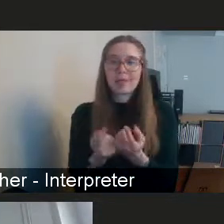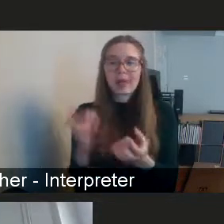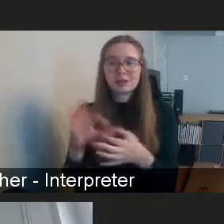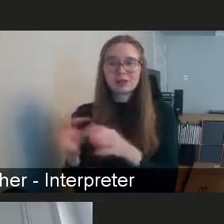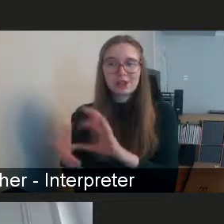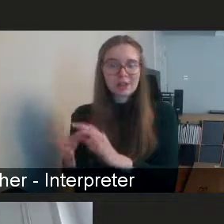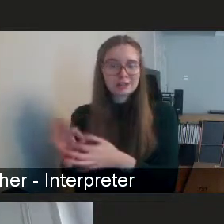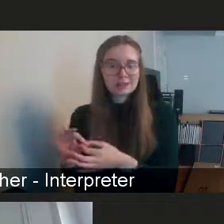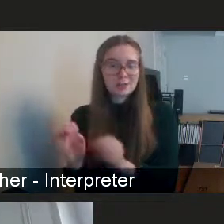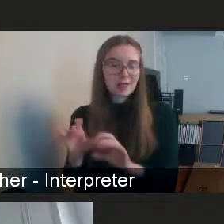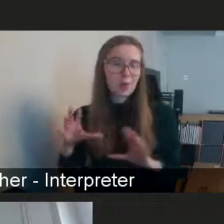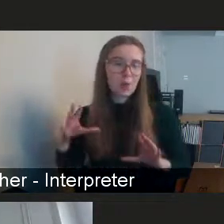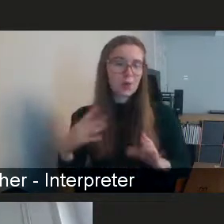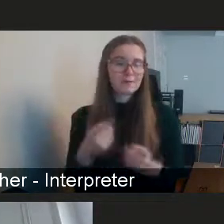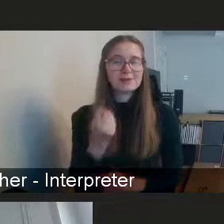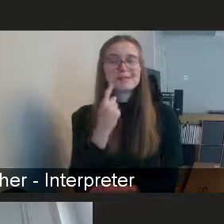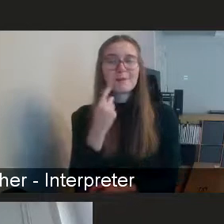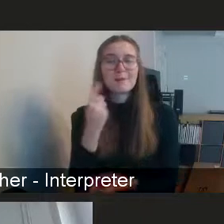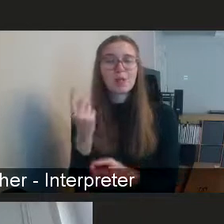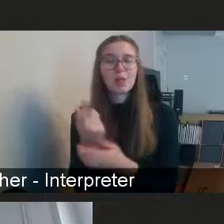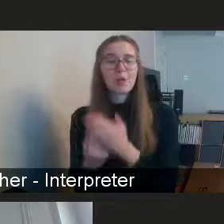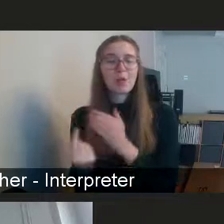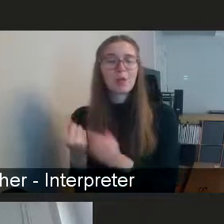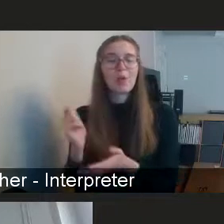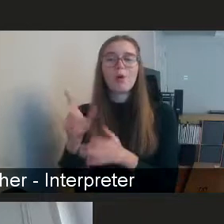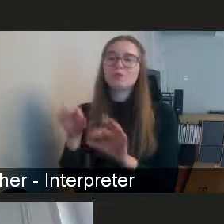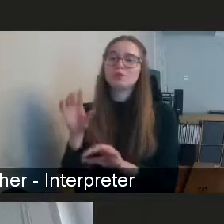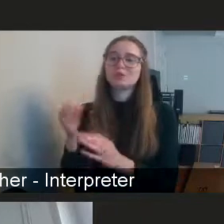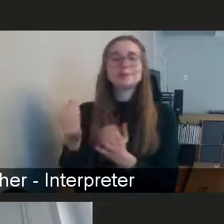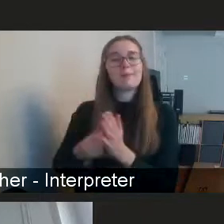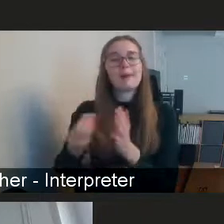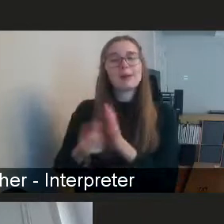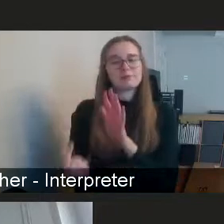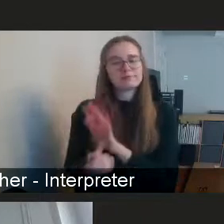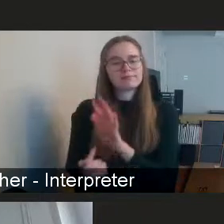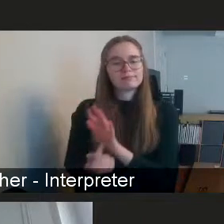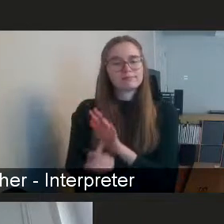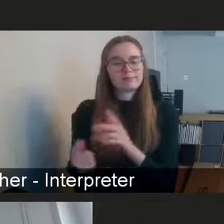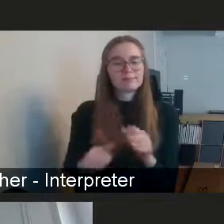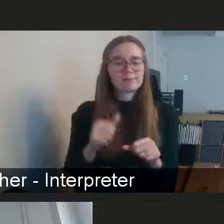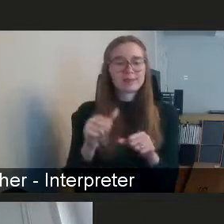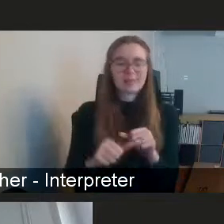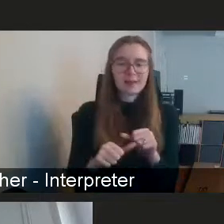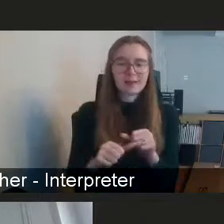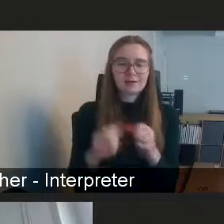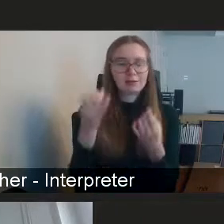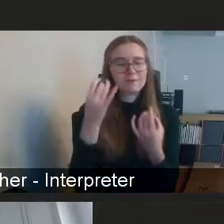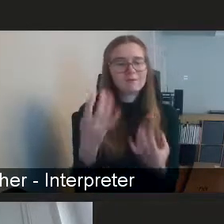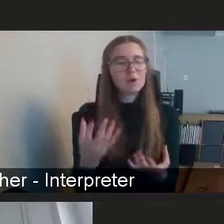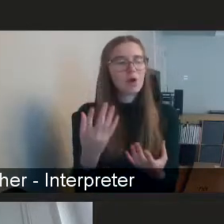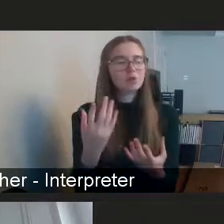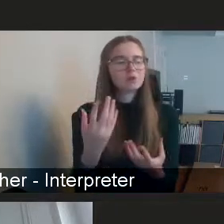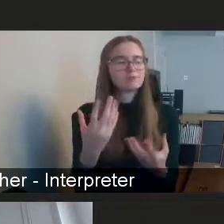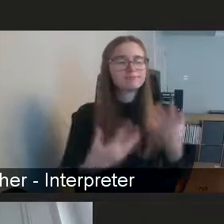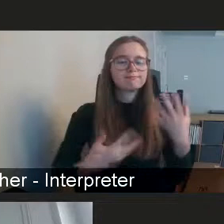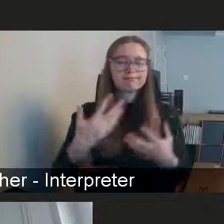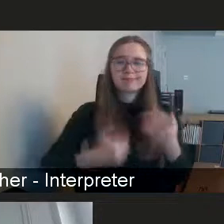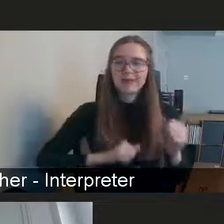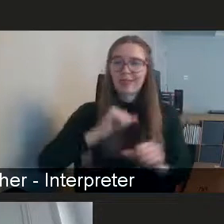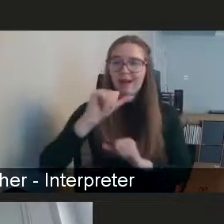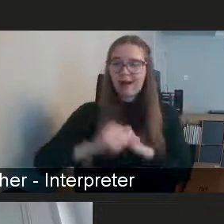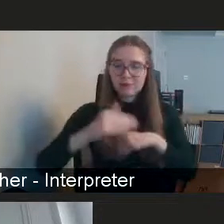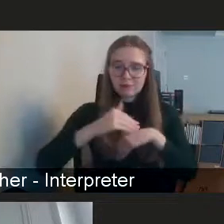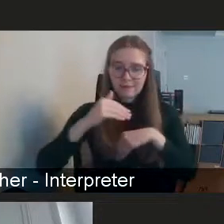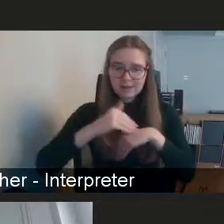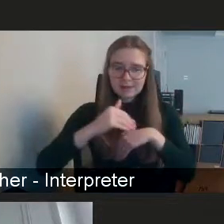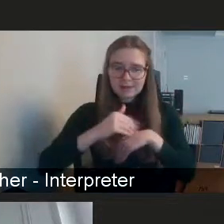for the simple options because the money was the priority. And then we forgot to calculate what are the after effects of it. What